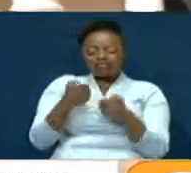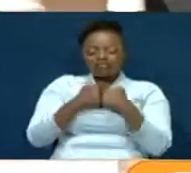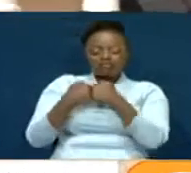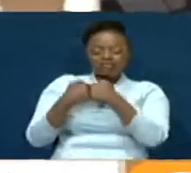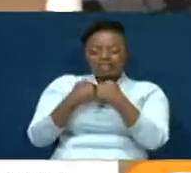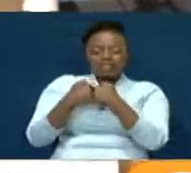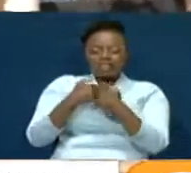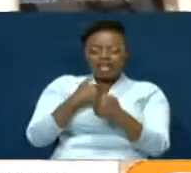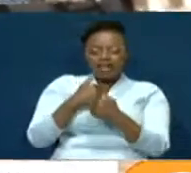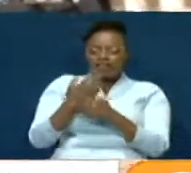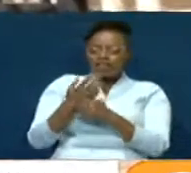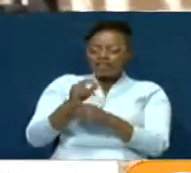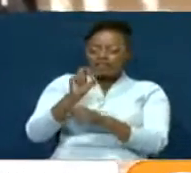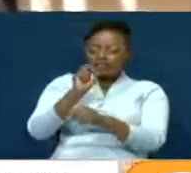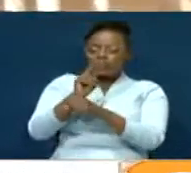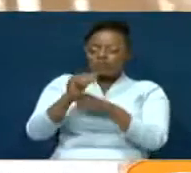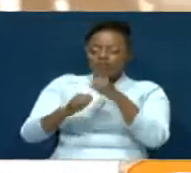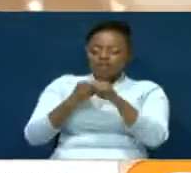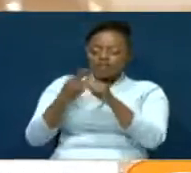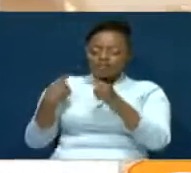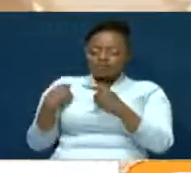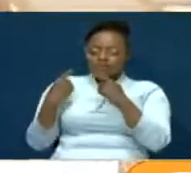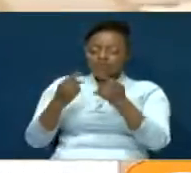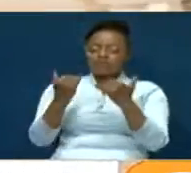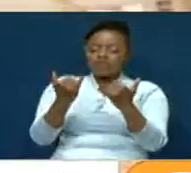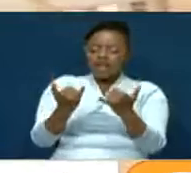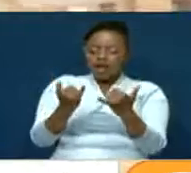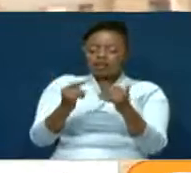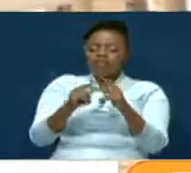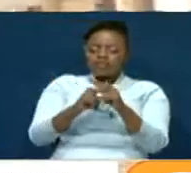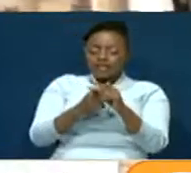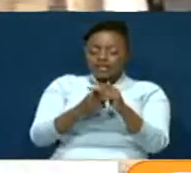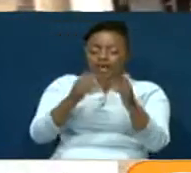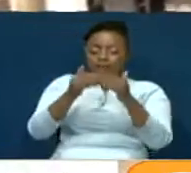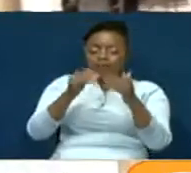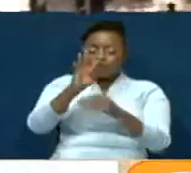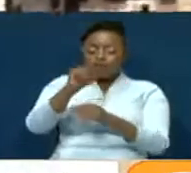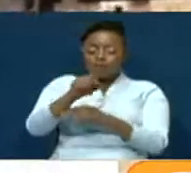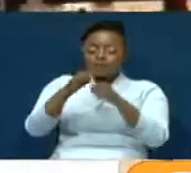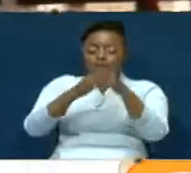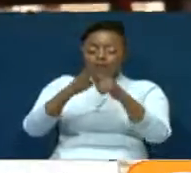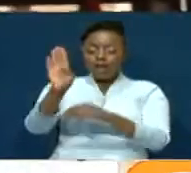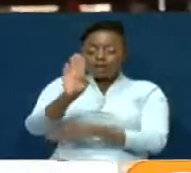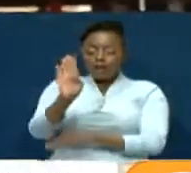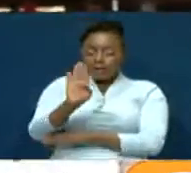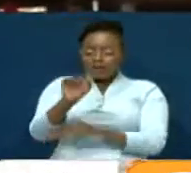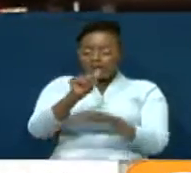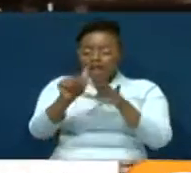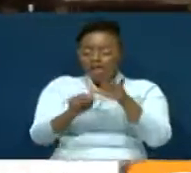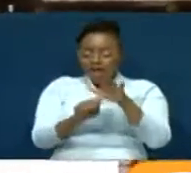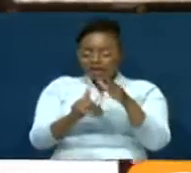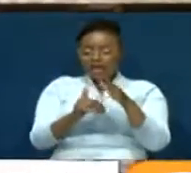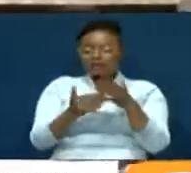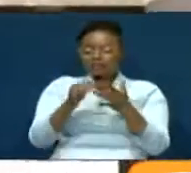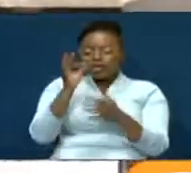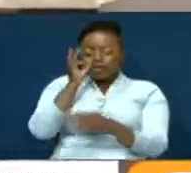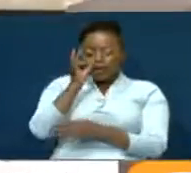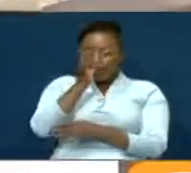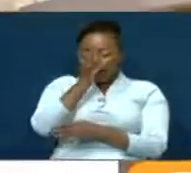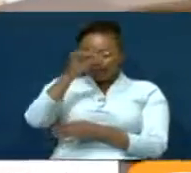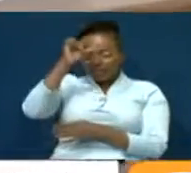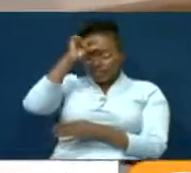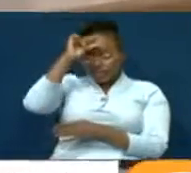challenges over the last 12 years, with its initial cost being 4.9 billion shilling under the late President Mwai